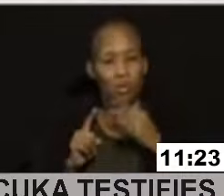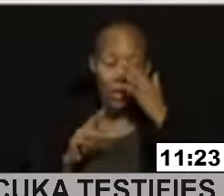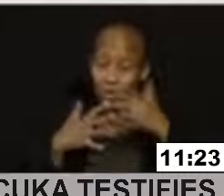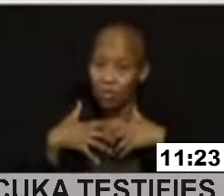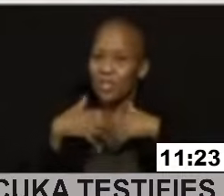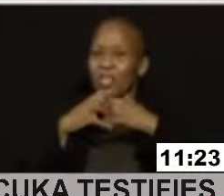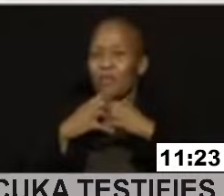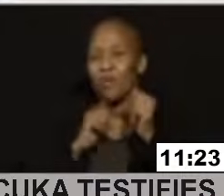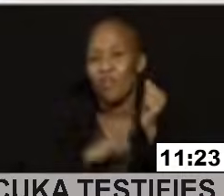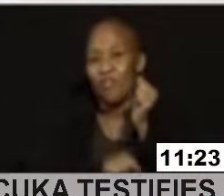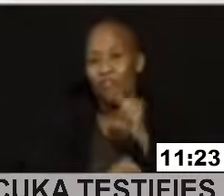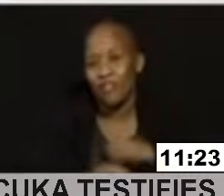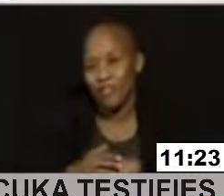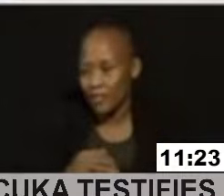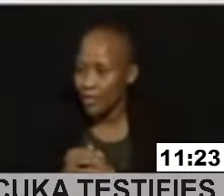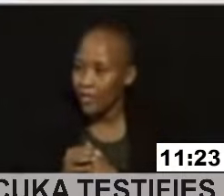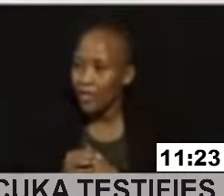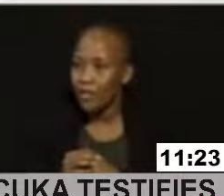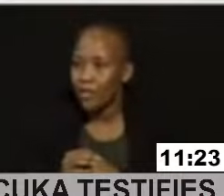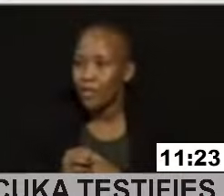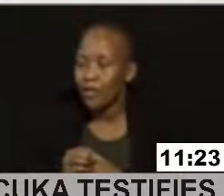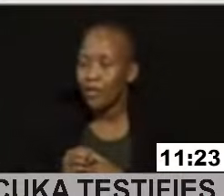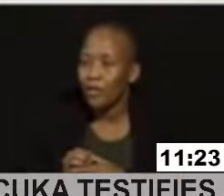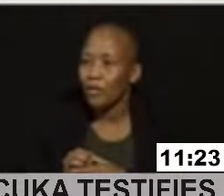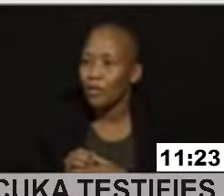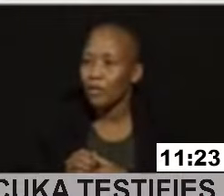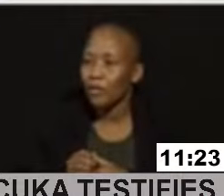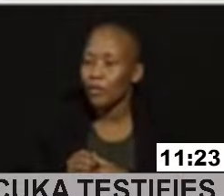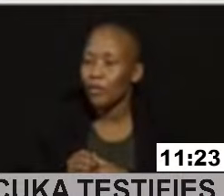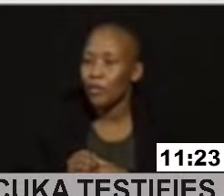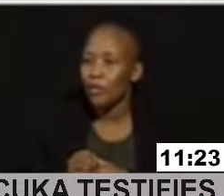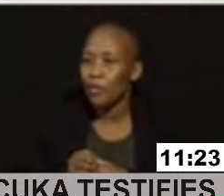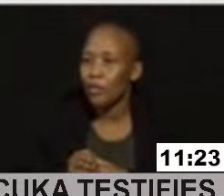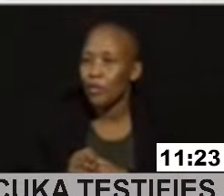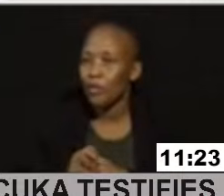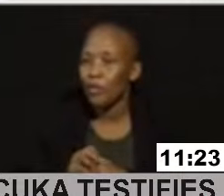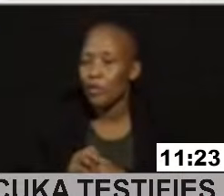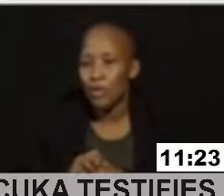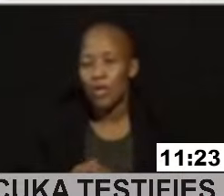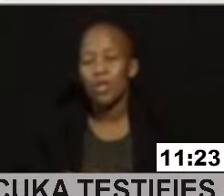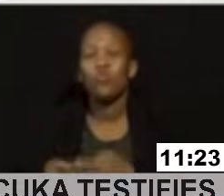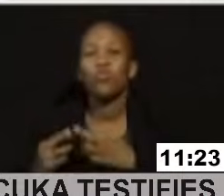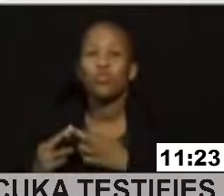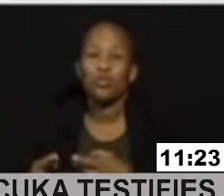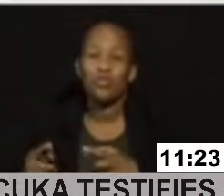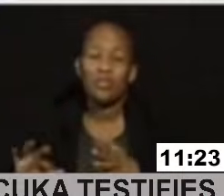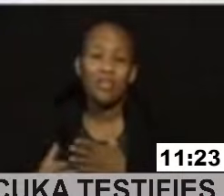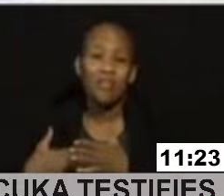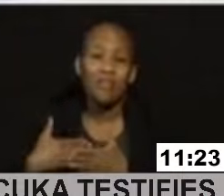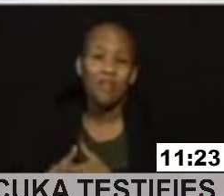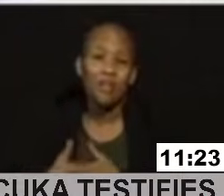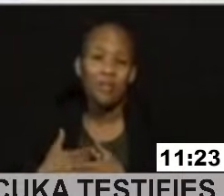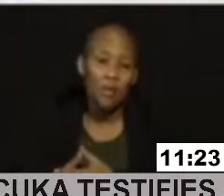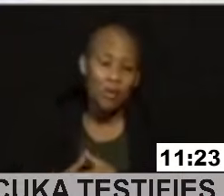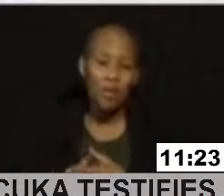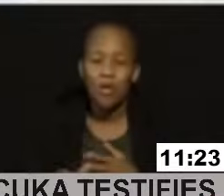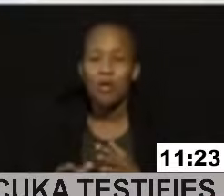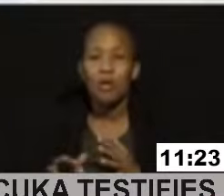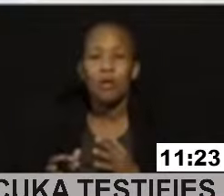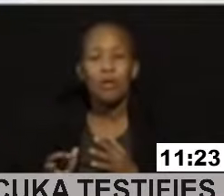Generally, can you talk about the level of availability of resources in your office at the time, and perhaps take us